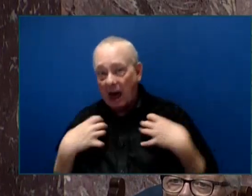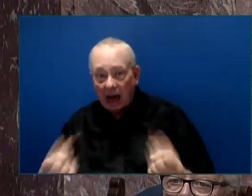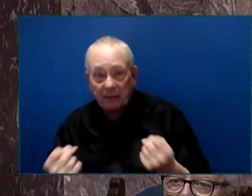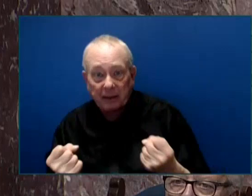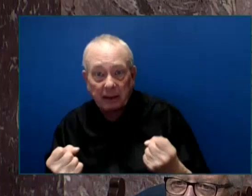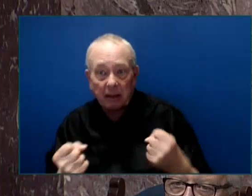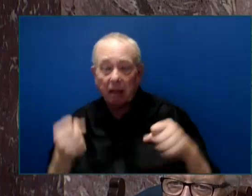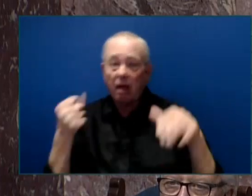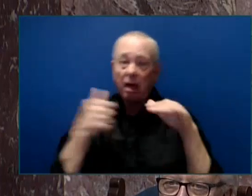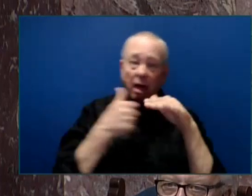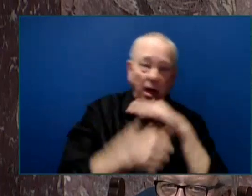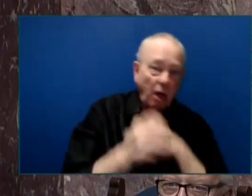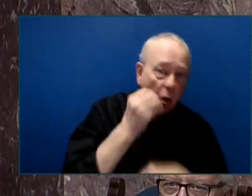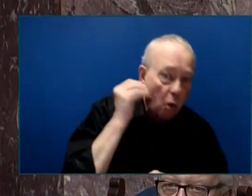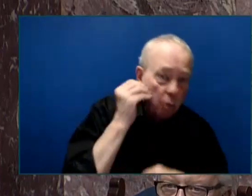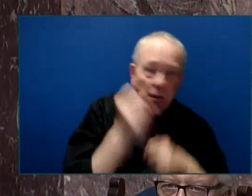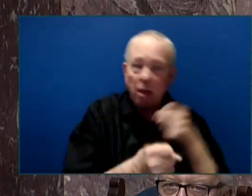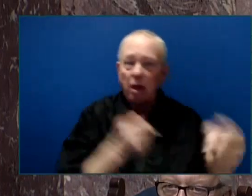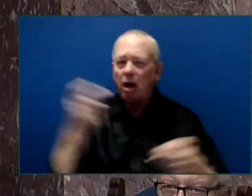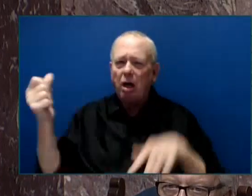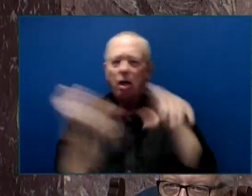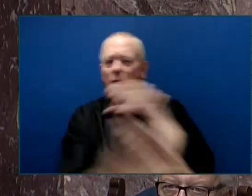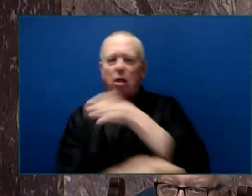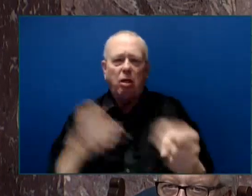health challenges.